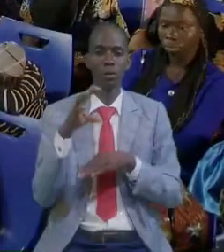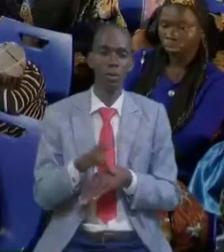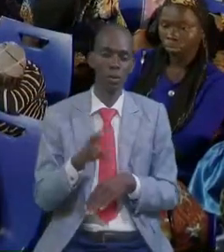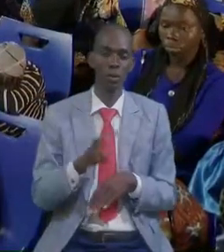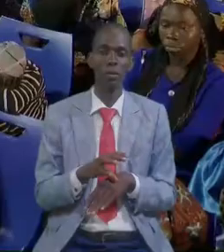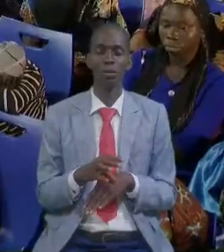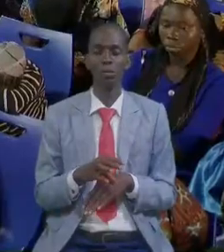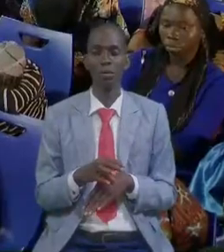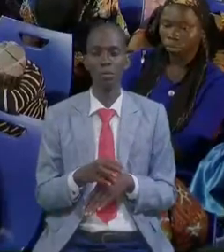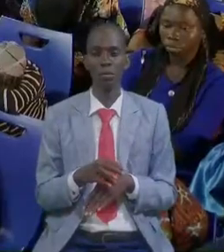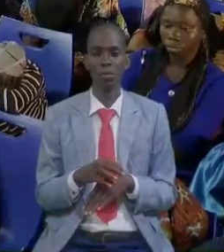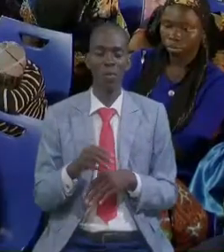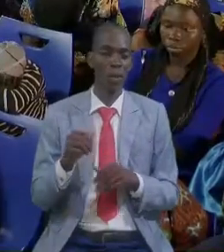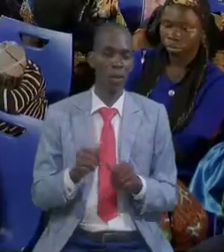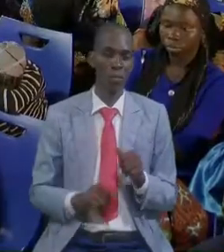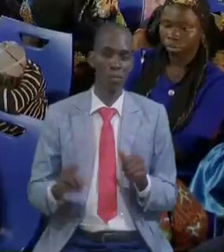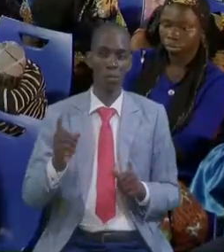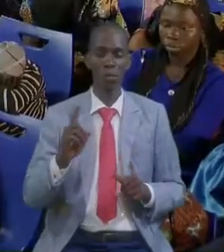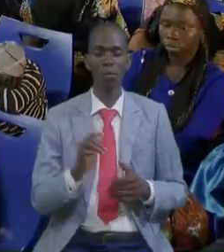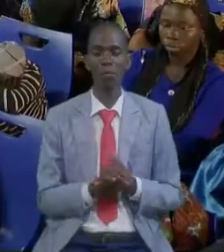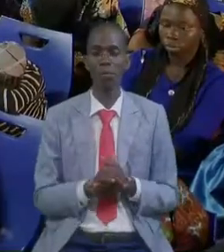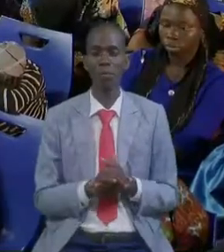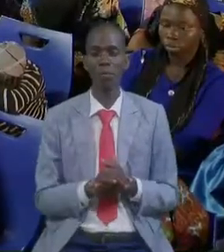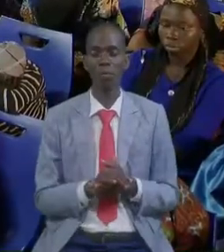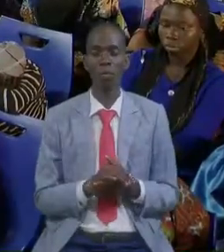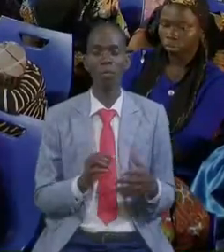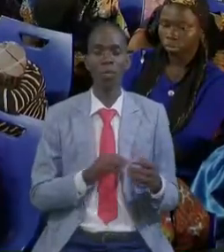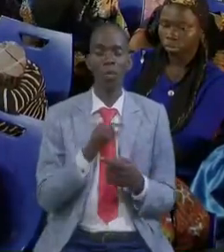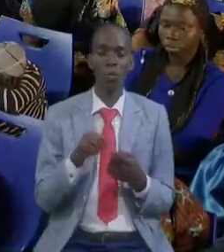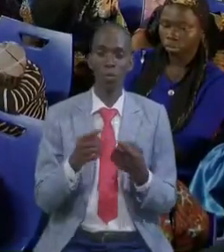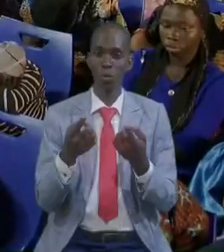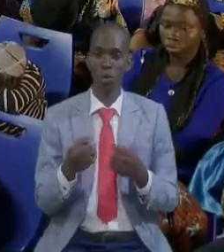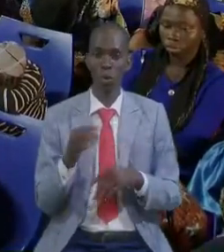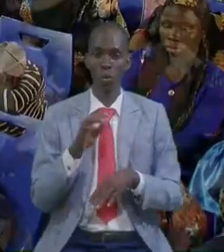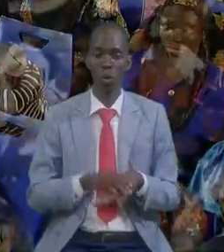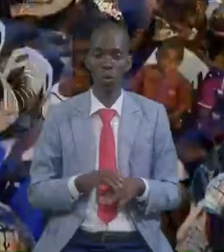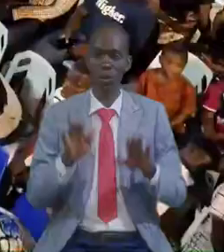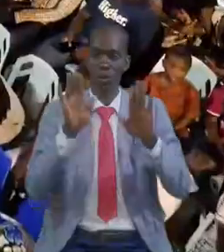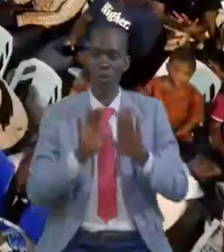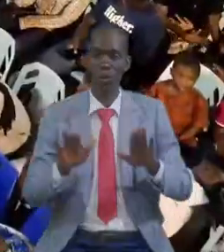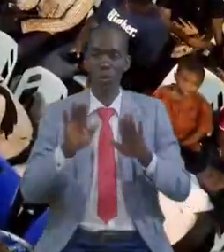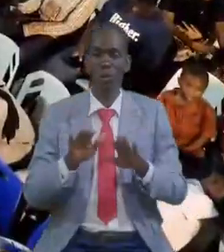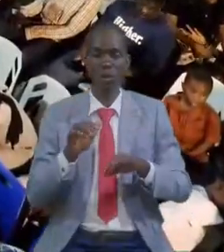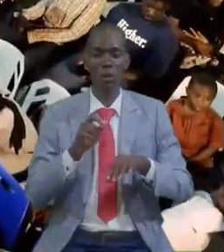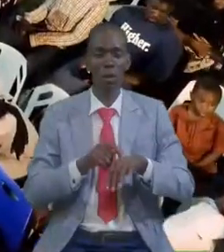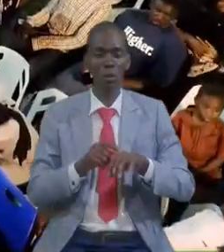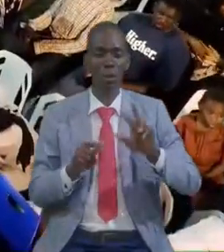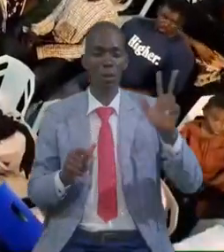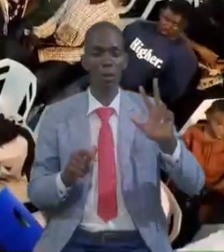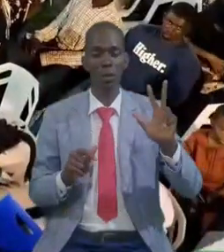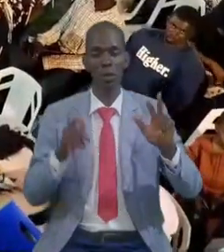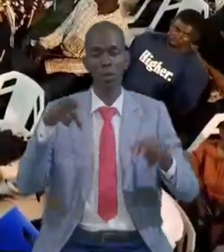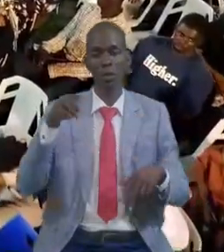Harcourt. That's this place. So when you come on Sunday at 3 p.m., you will see